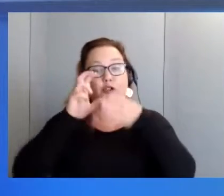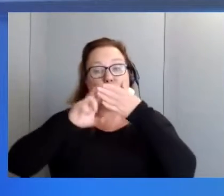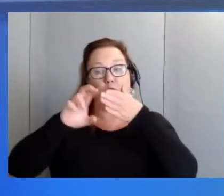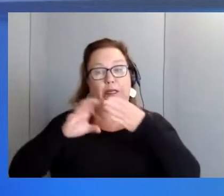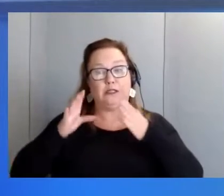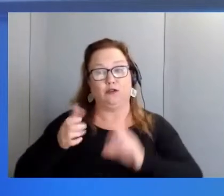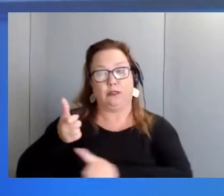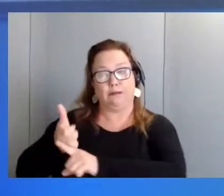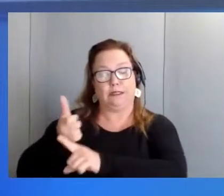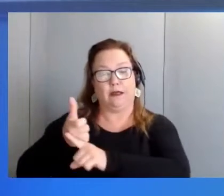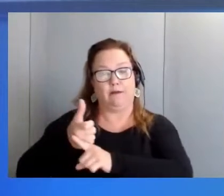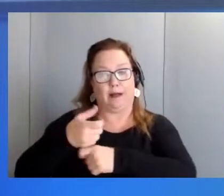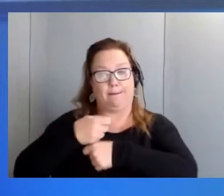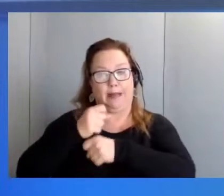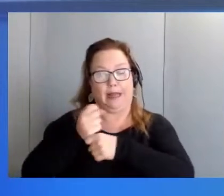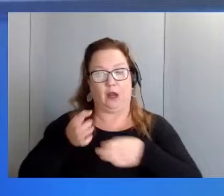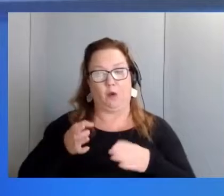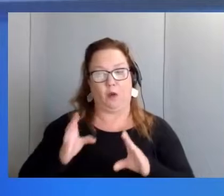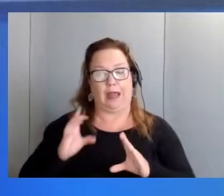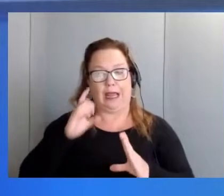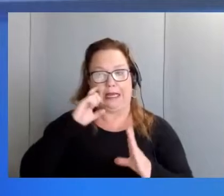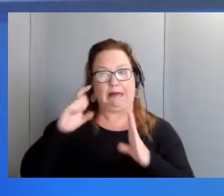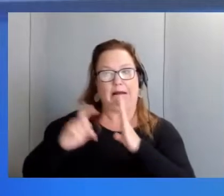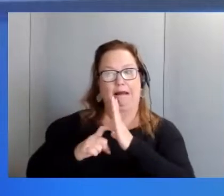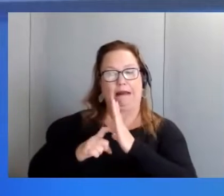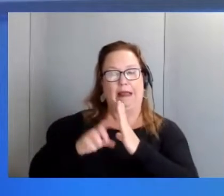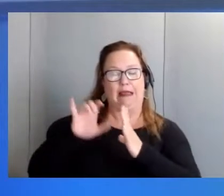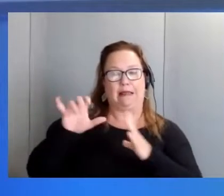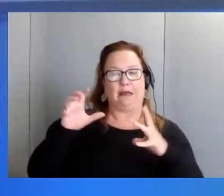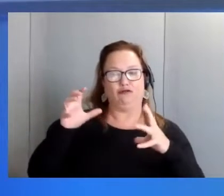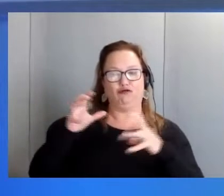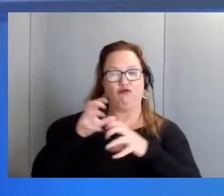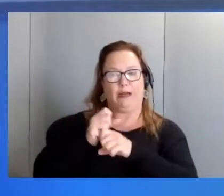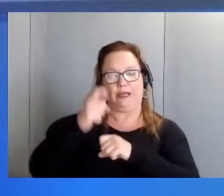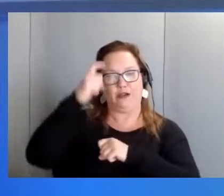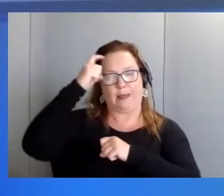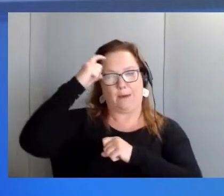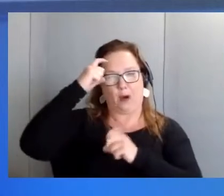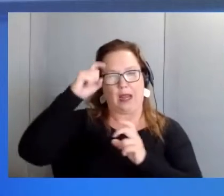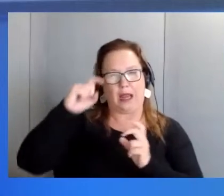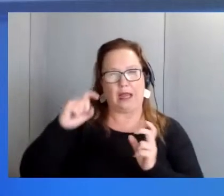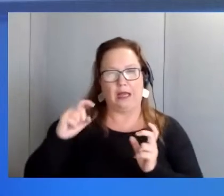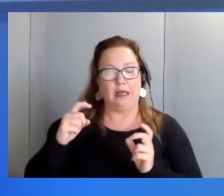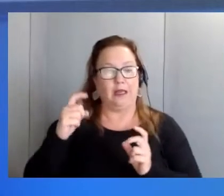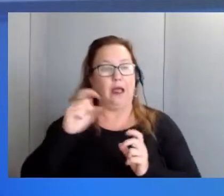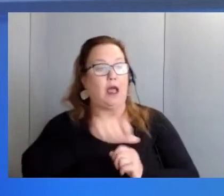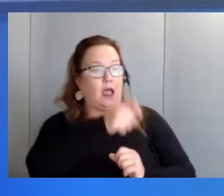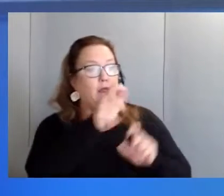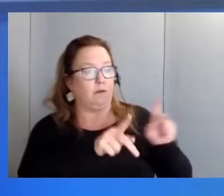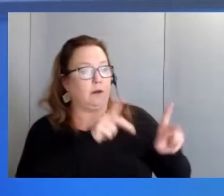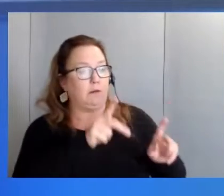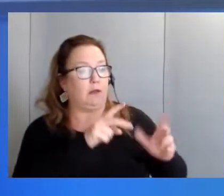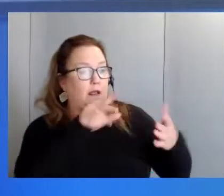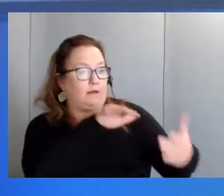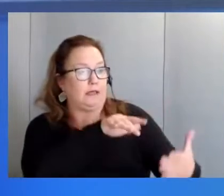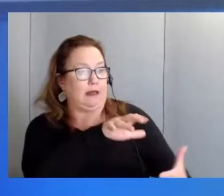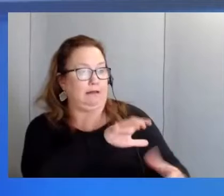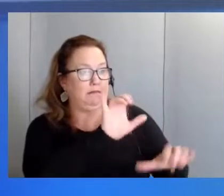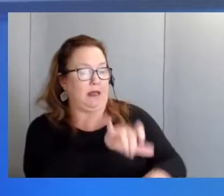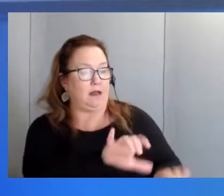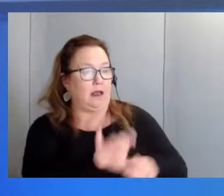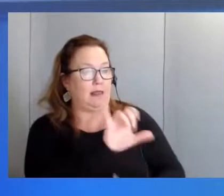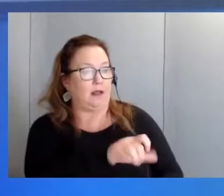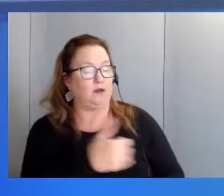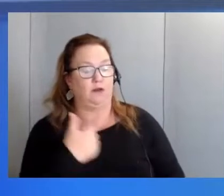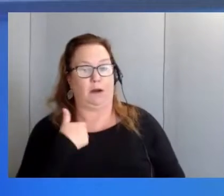is created a way to sort of detect that signature of shrinkage in the brain. It is something that others have done as well. And it's the kind of thing,